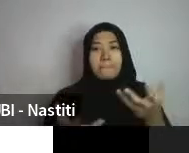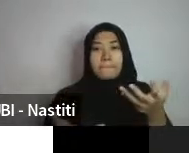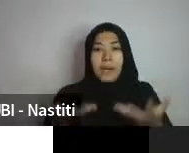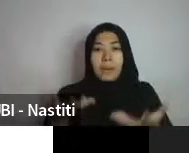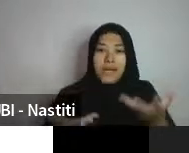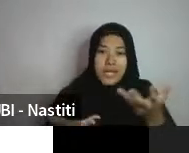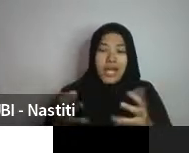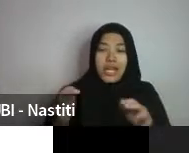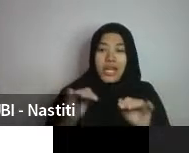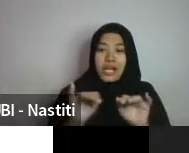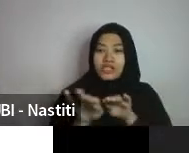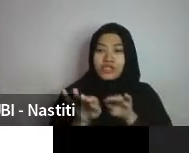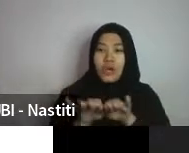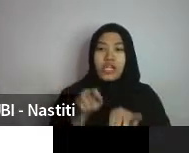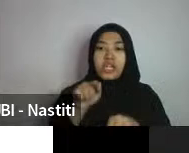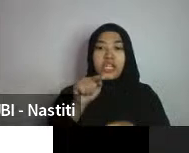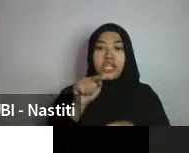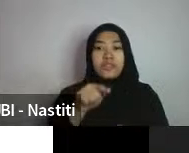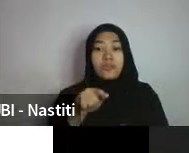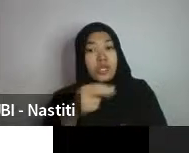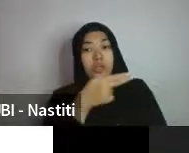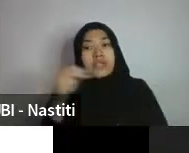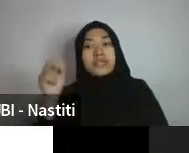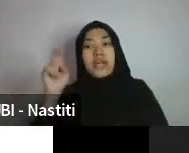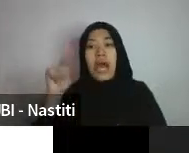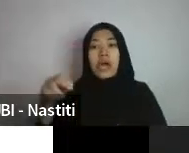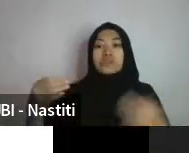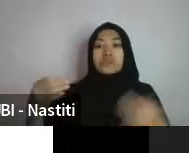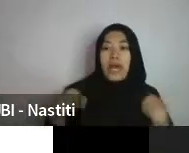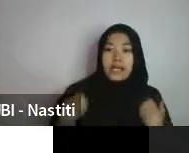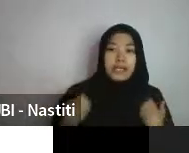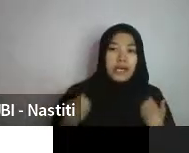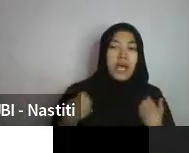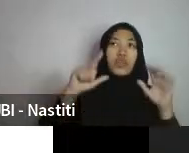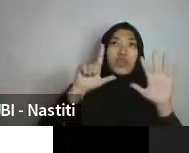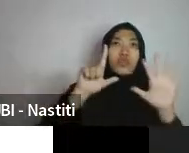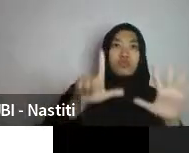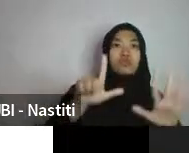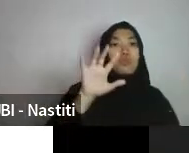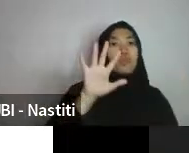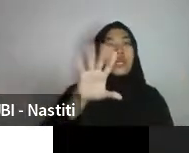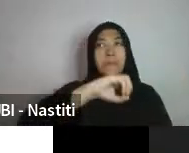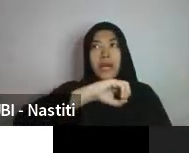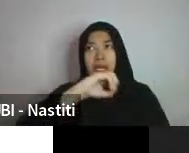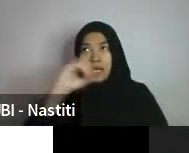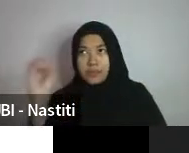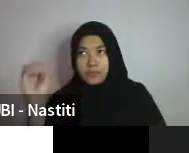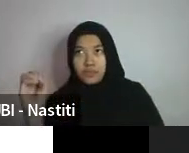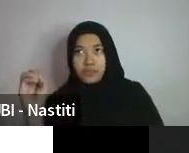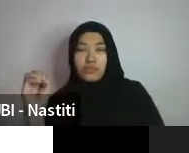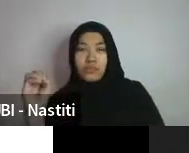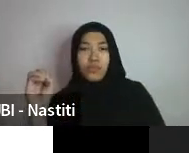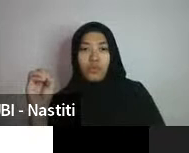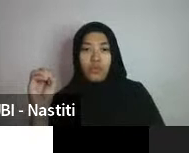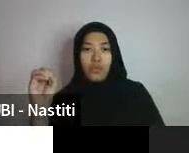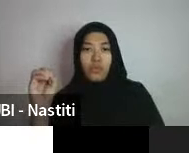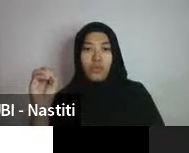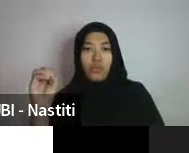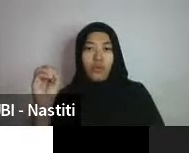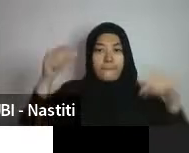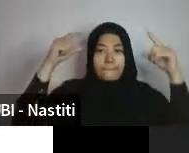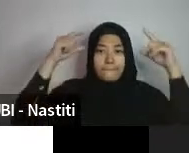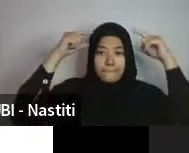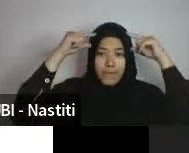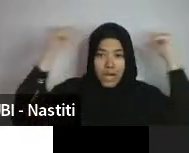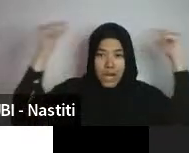with the professionals. I've moved from the vision of Kusumanto, which still focuses very much on mental hospitals, to the vision of Dr.